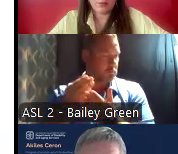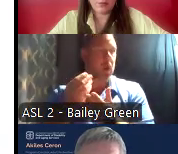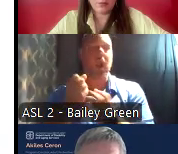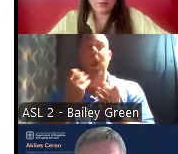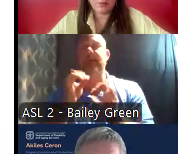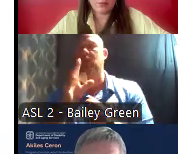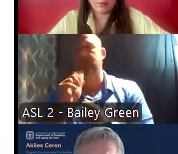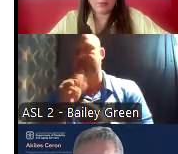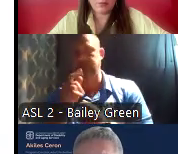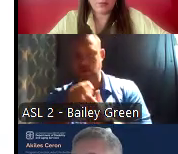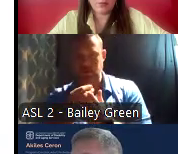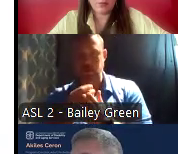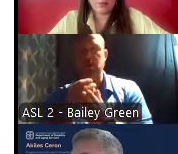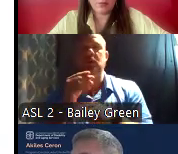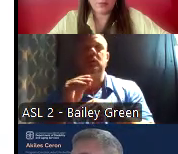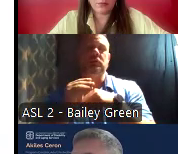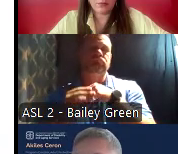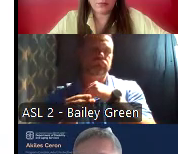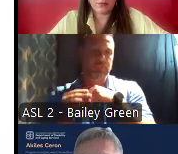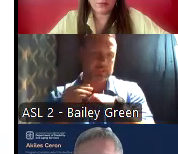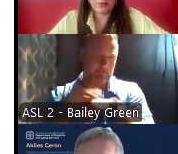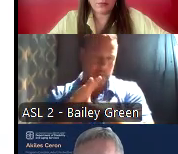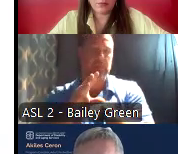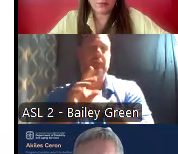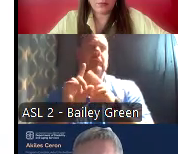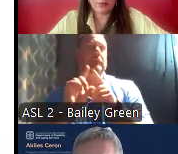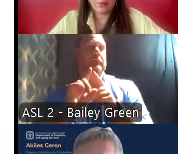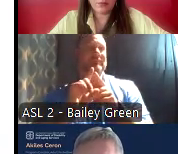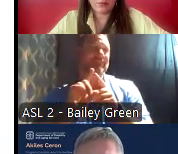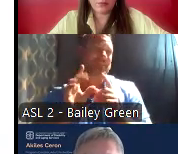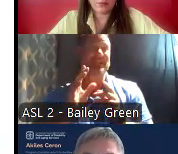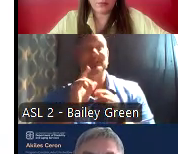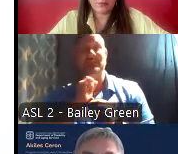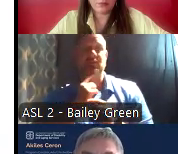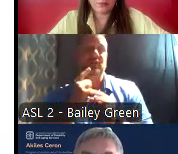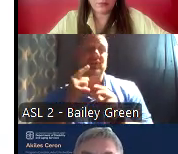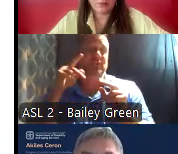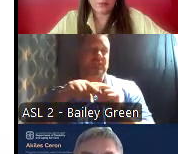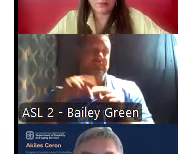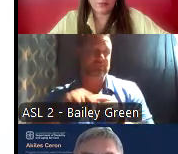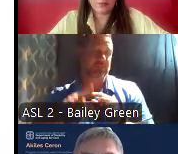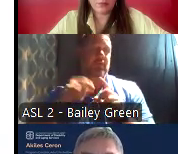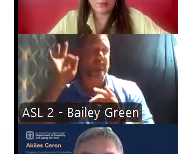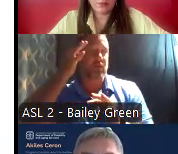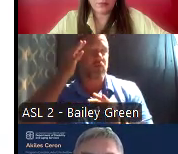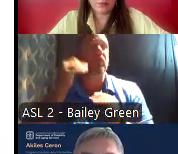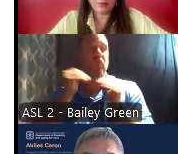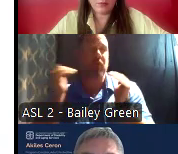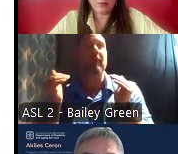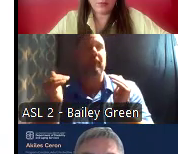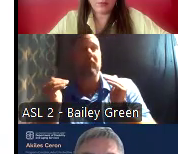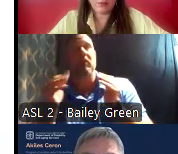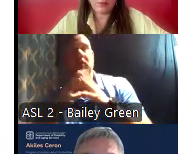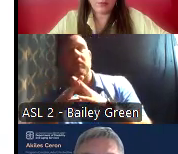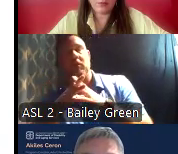VOCA funding is impacted. There are some pretty serious cuts that have come down from the federal level, and so we